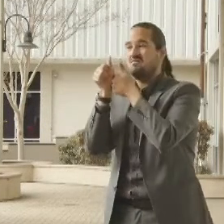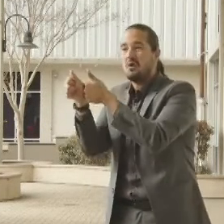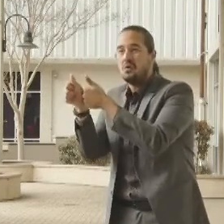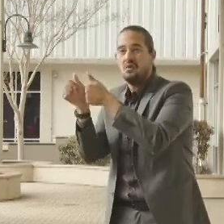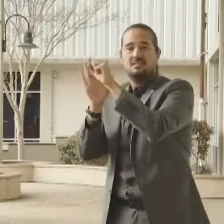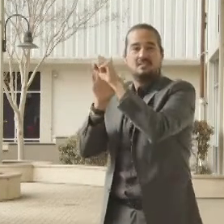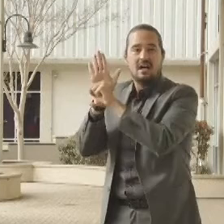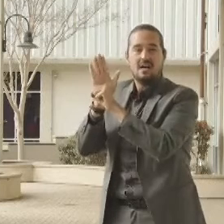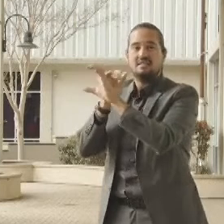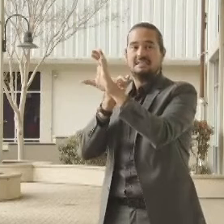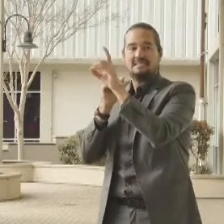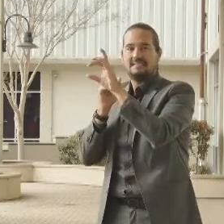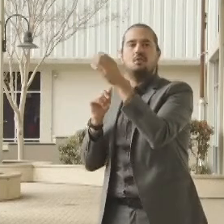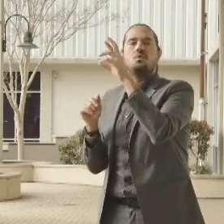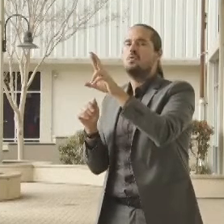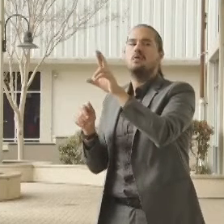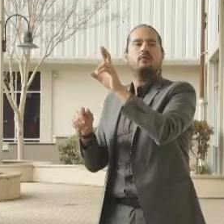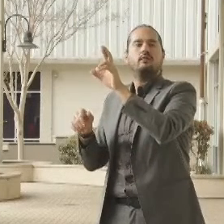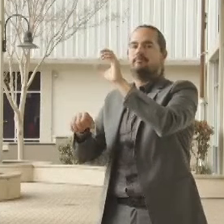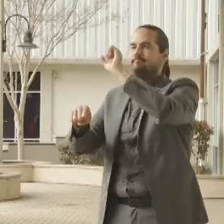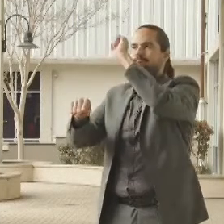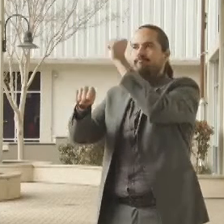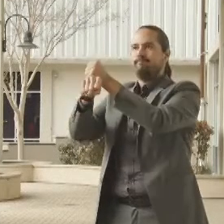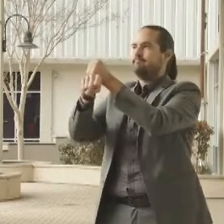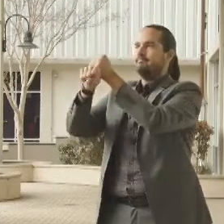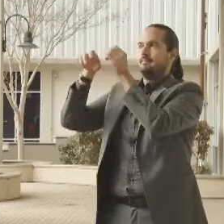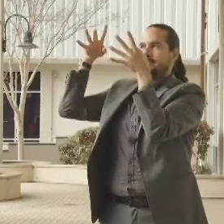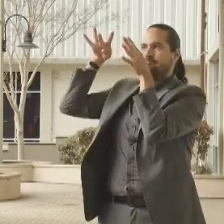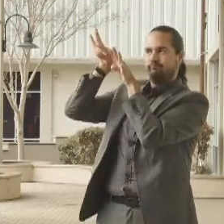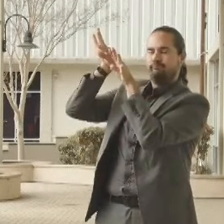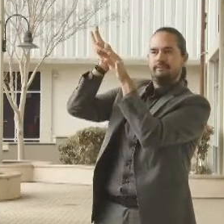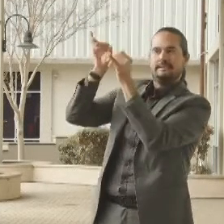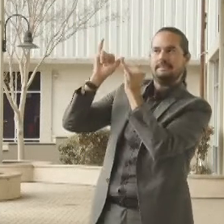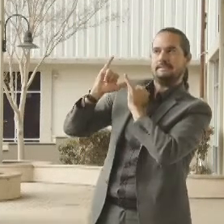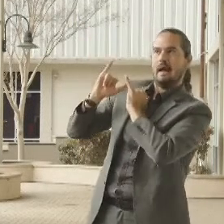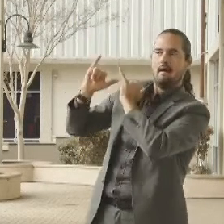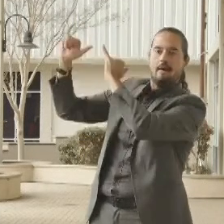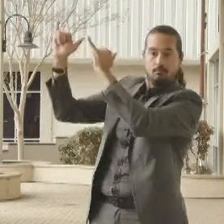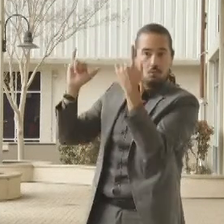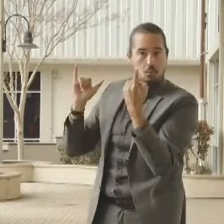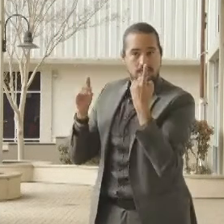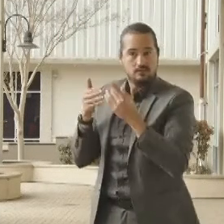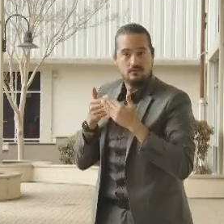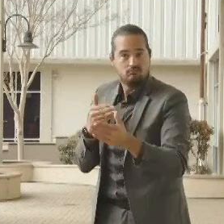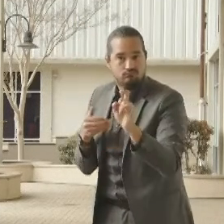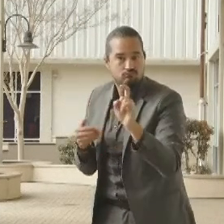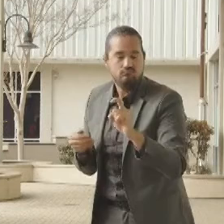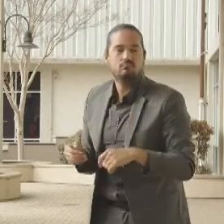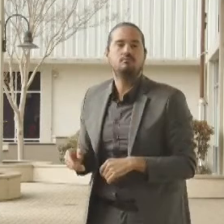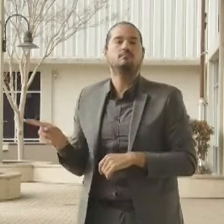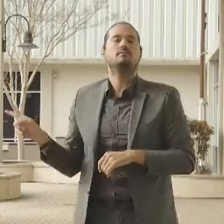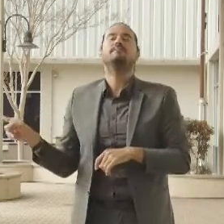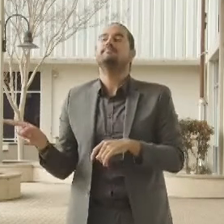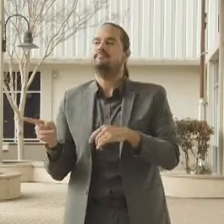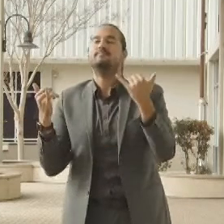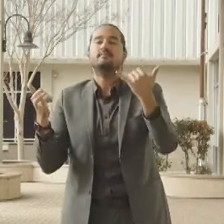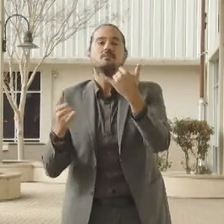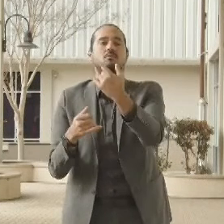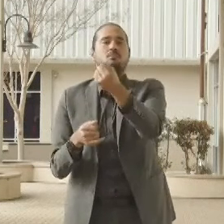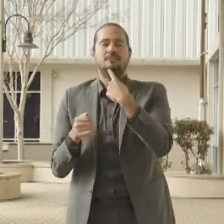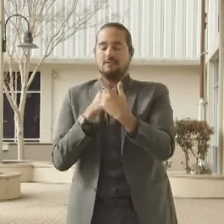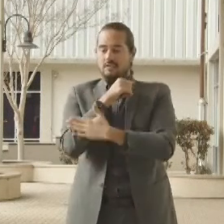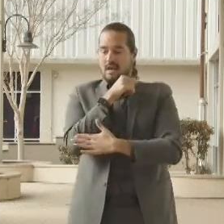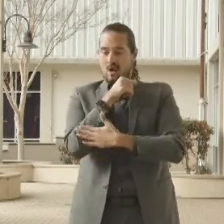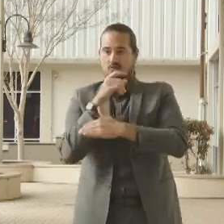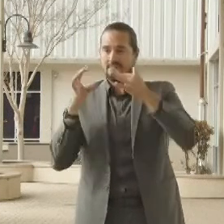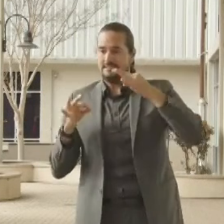pretty much on the same page all the time? So this is a question about the county's policies and practices aligning with the